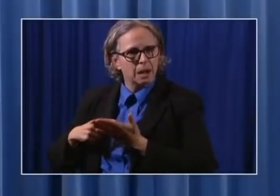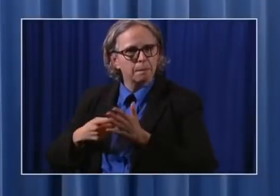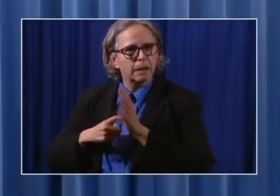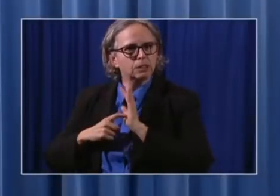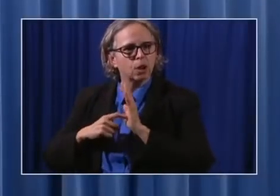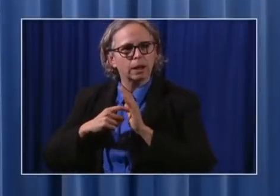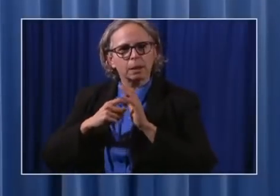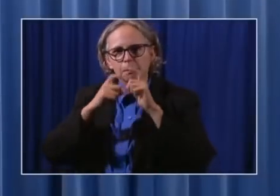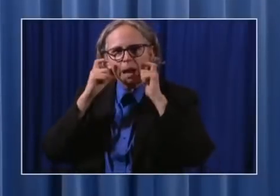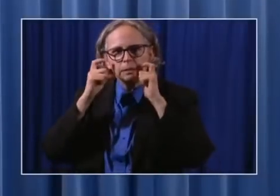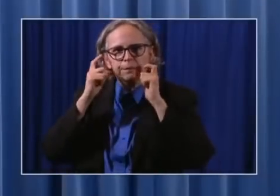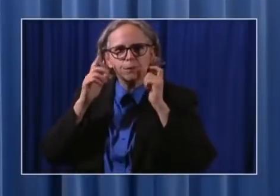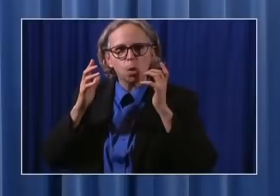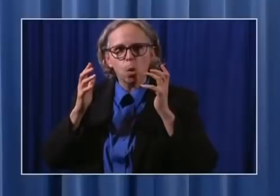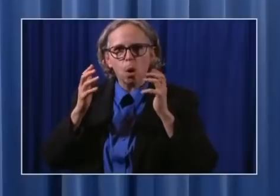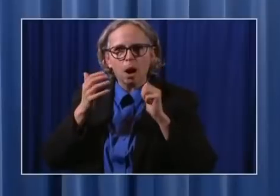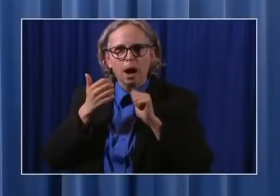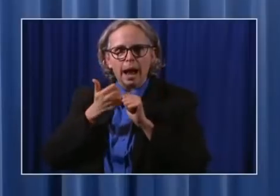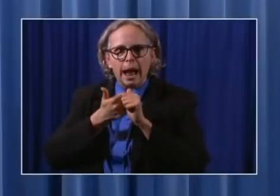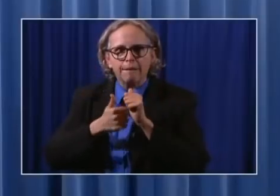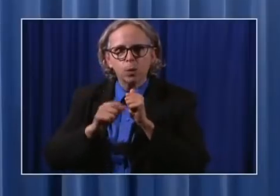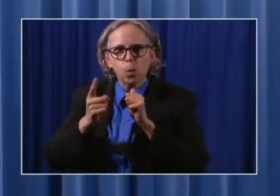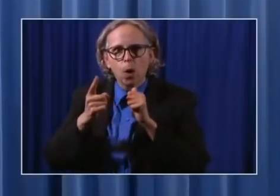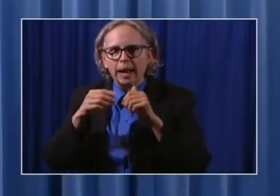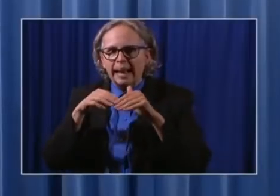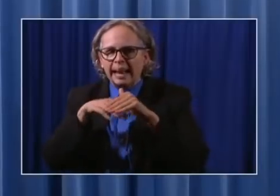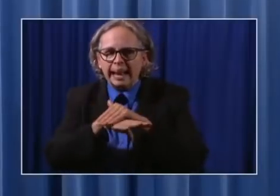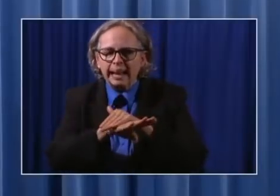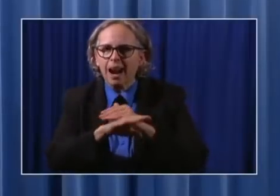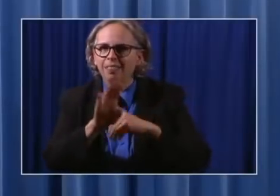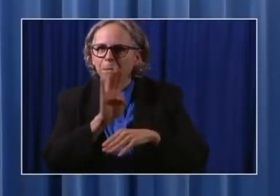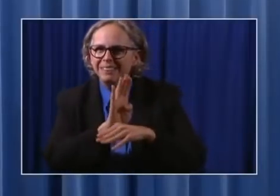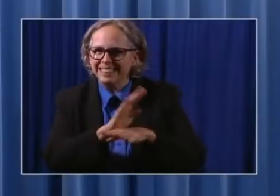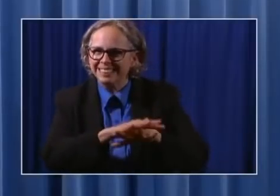who walked into a business. Part